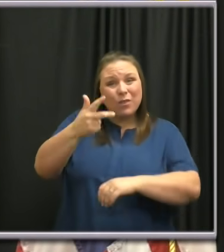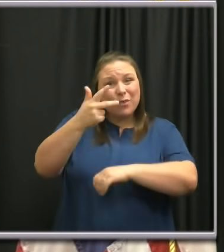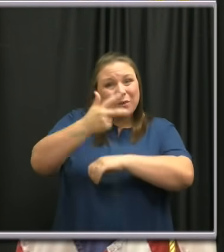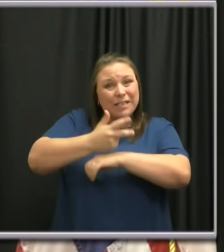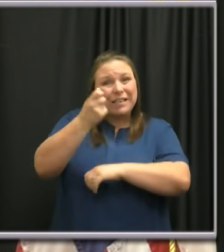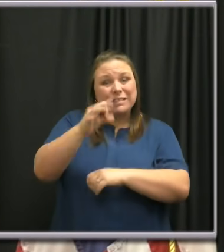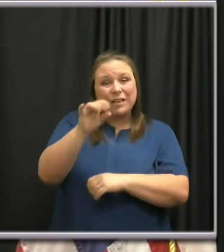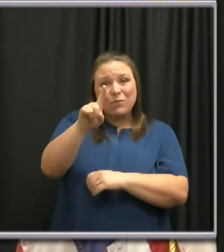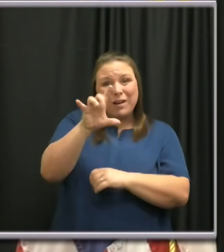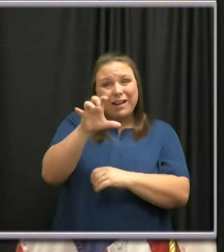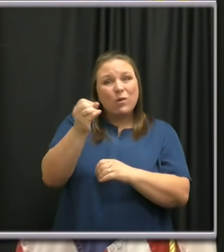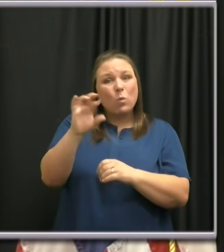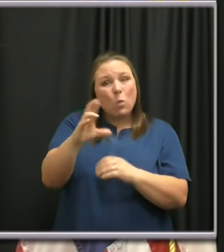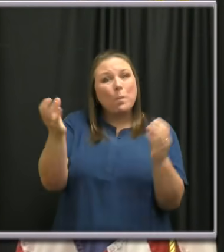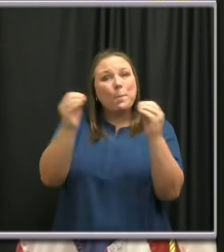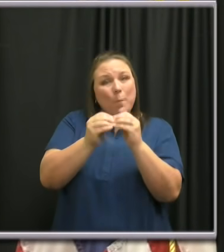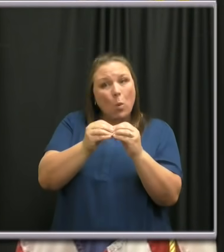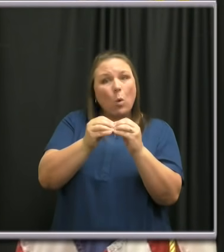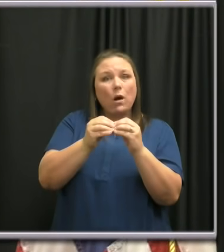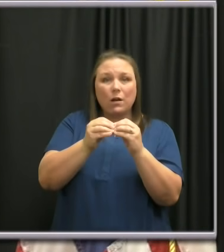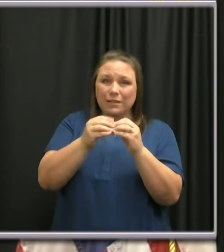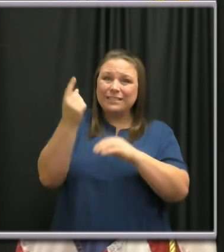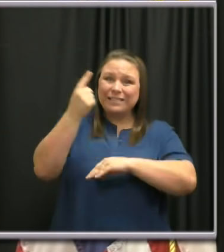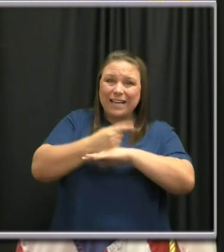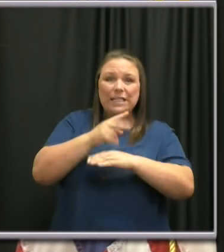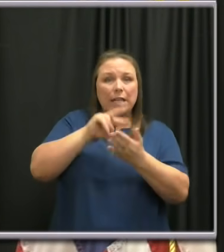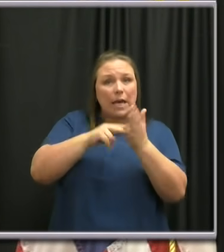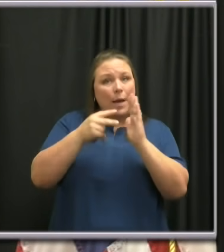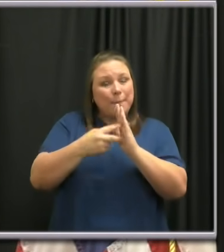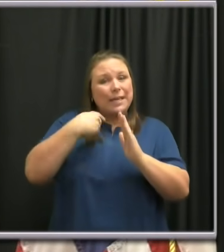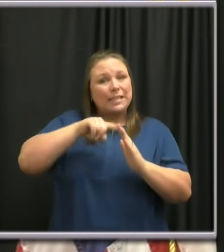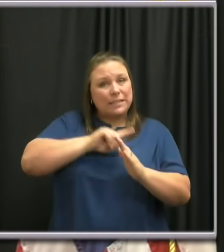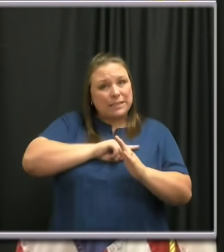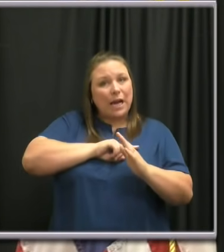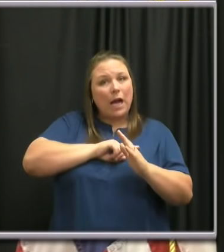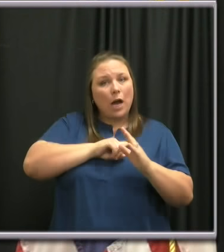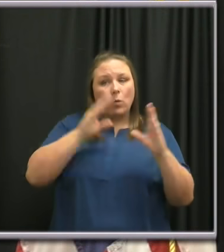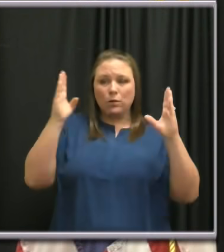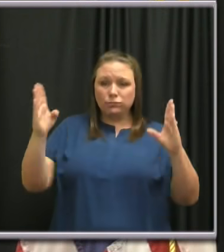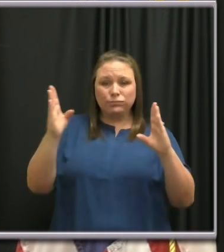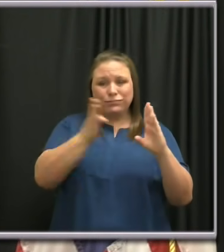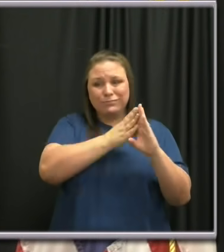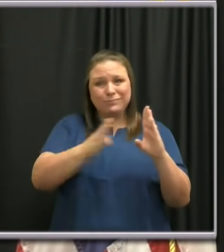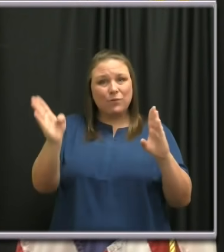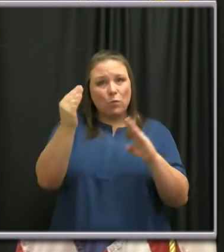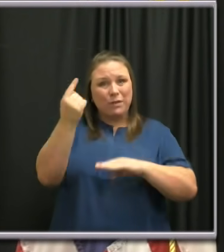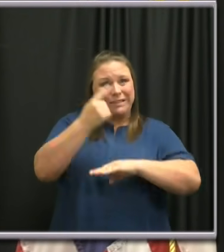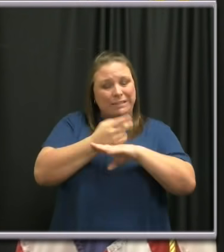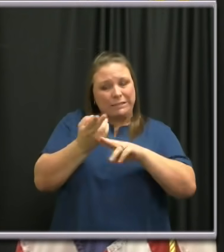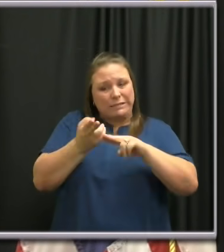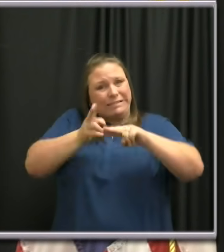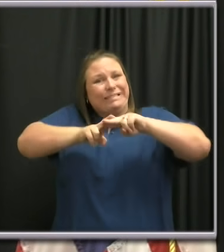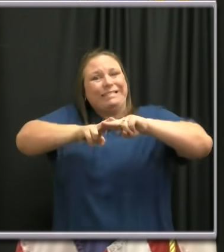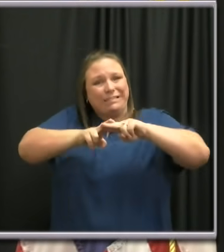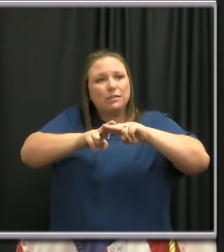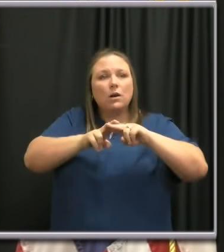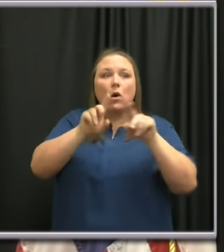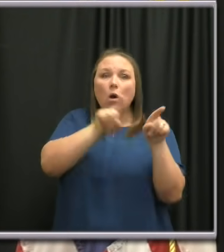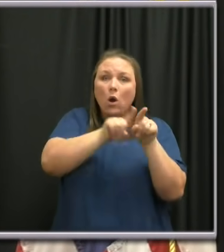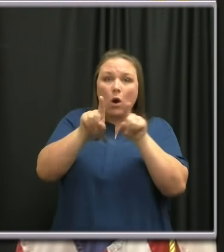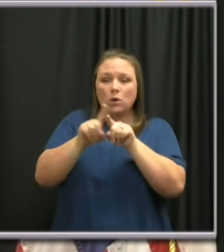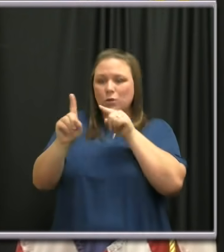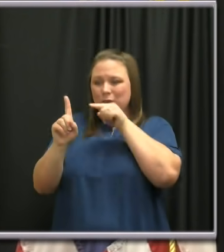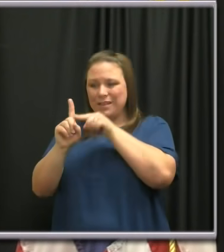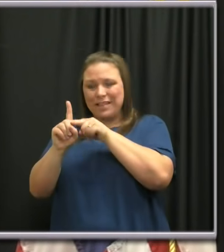of 100 or more new cases, and this has caused the rolling average to increase slightly. Furthermore, the transmission rate for our region now